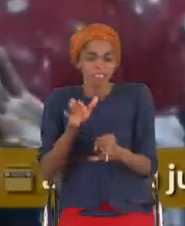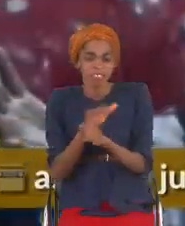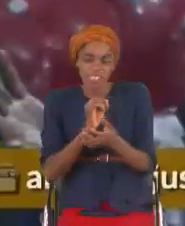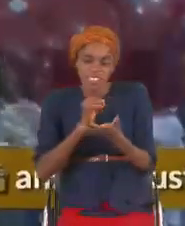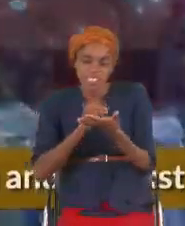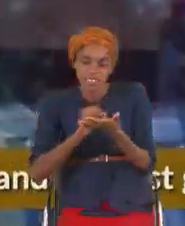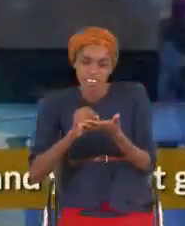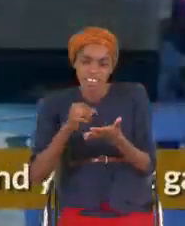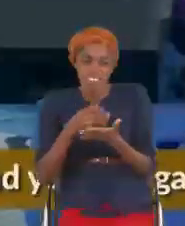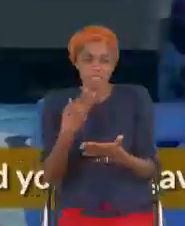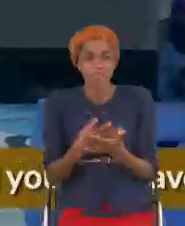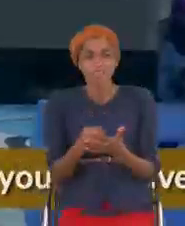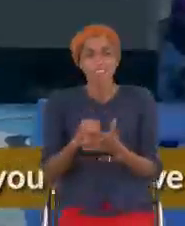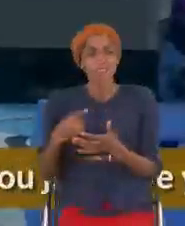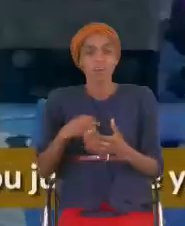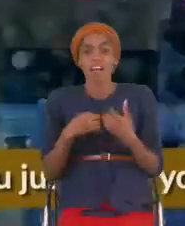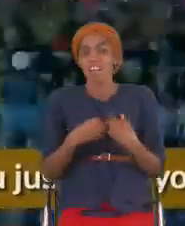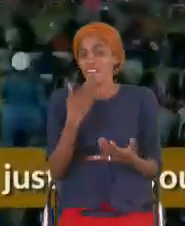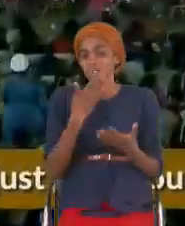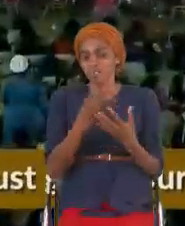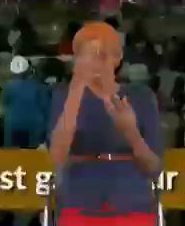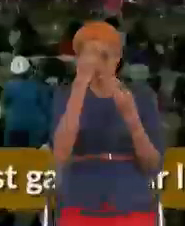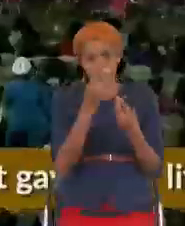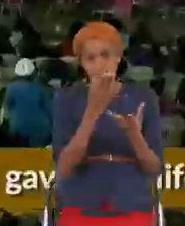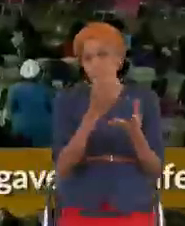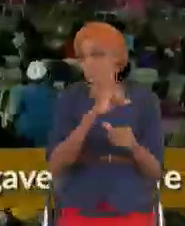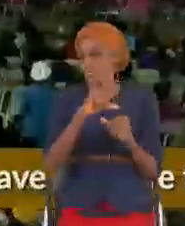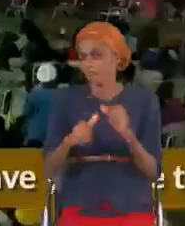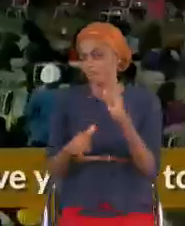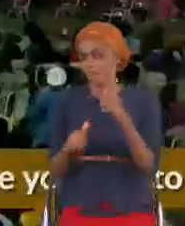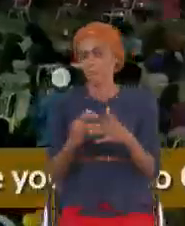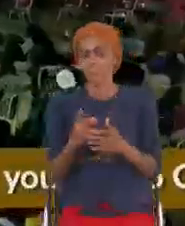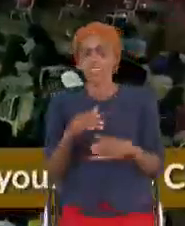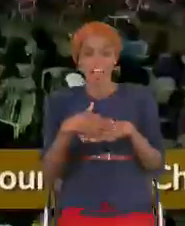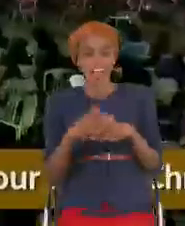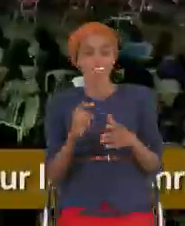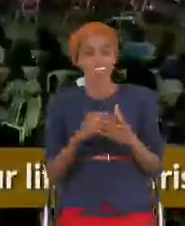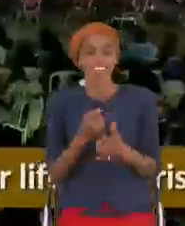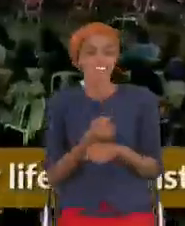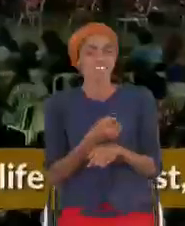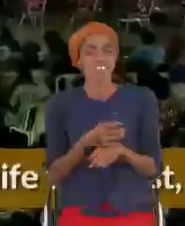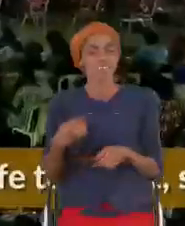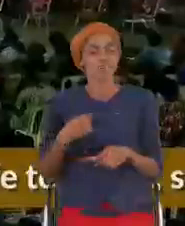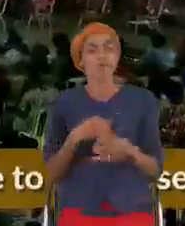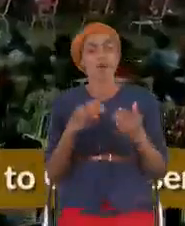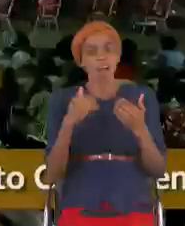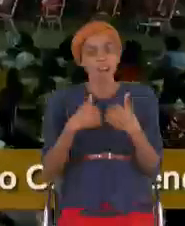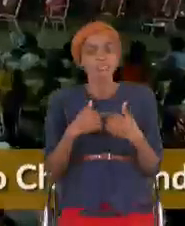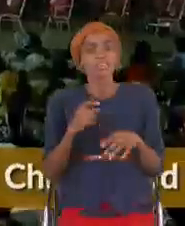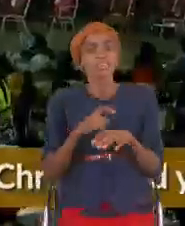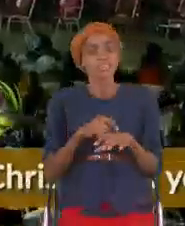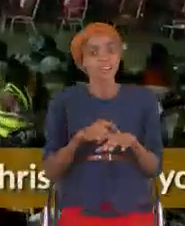slip so we can have good information concerning you. And then after this counseling will be the time